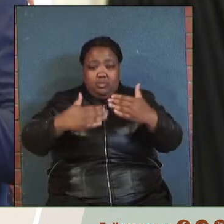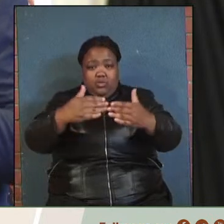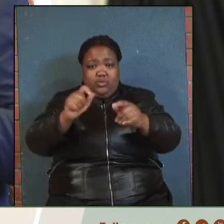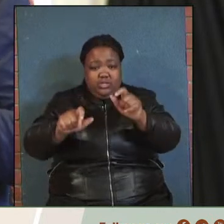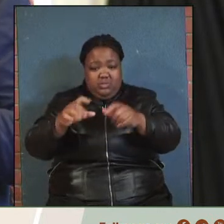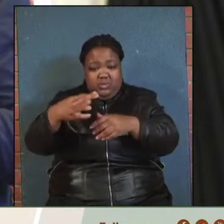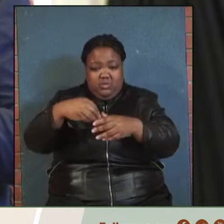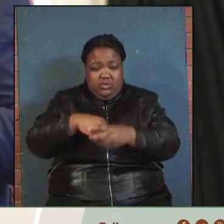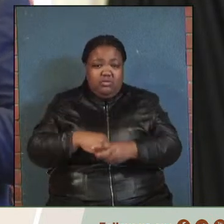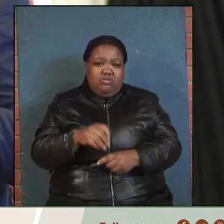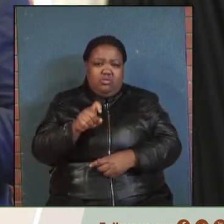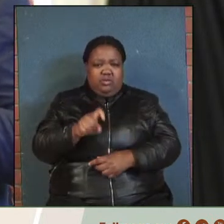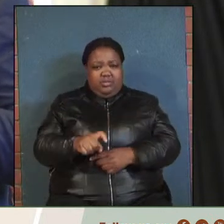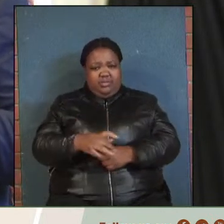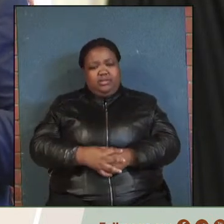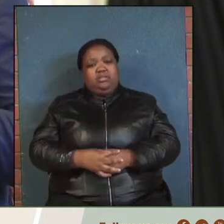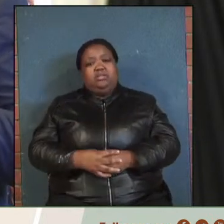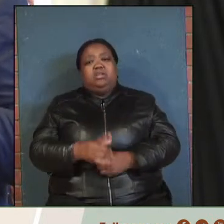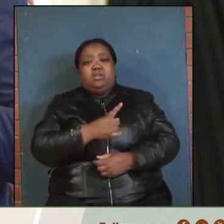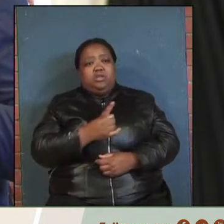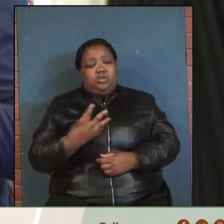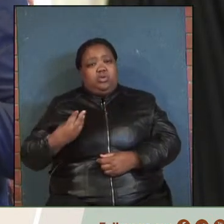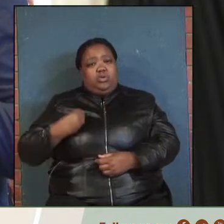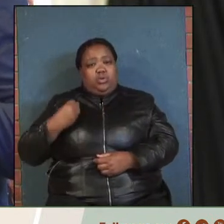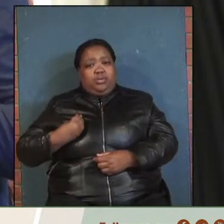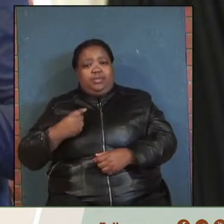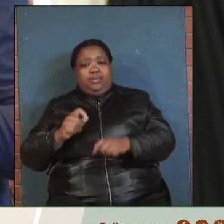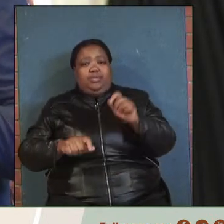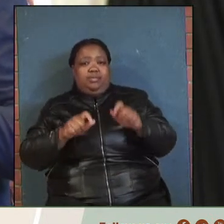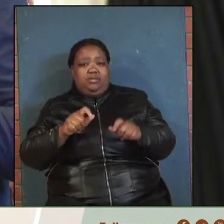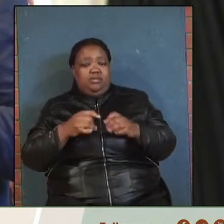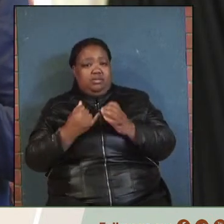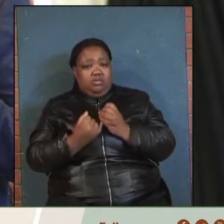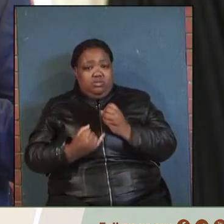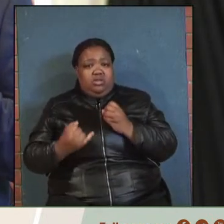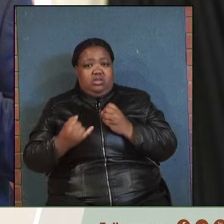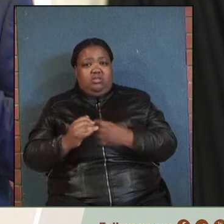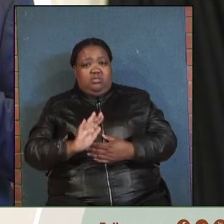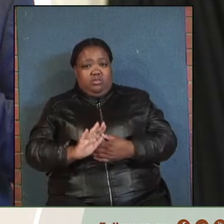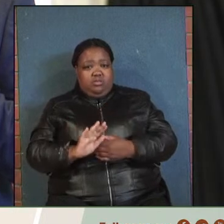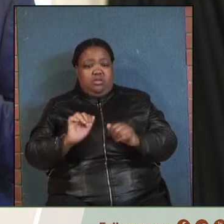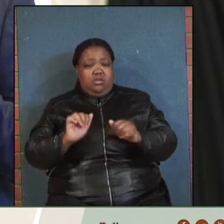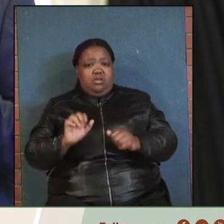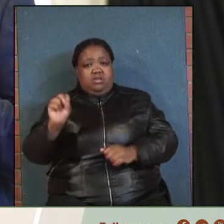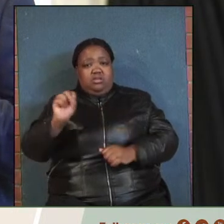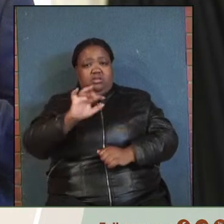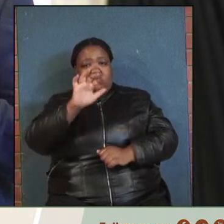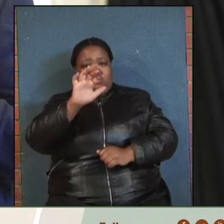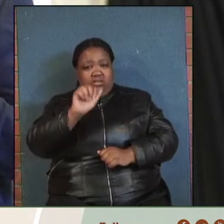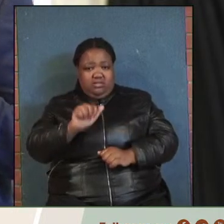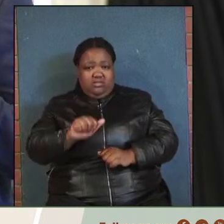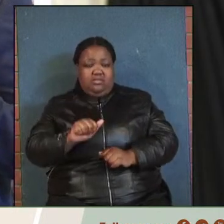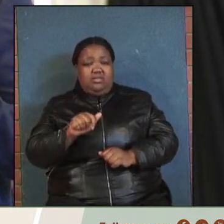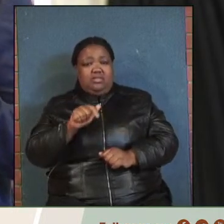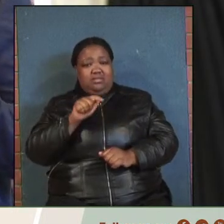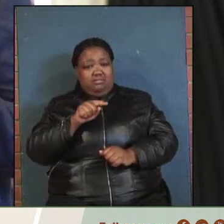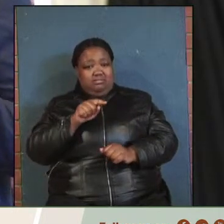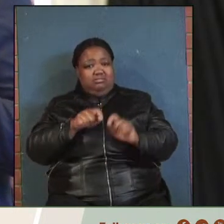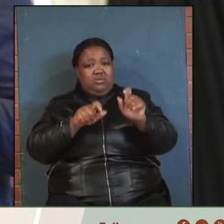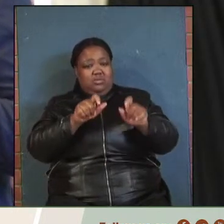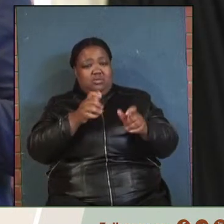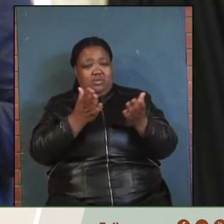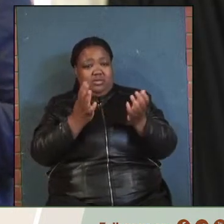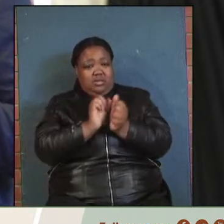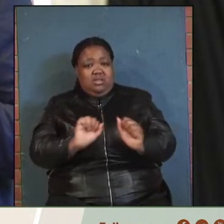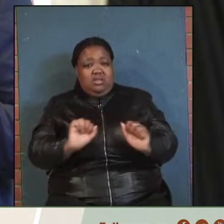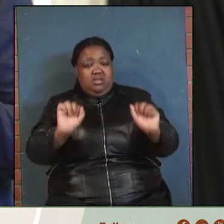So, as a young person, as an individual, as a South African citizen, democracy, it is the